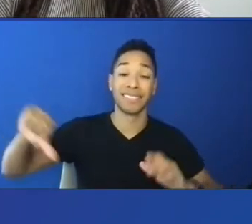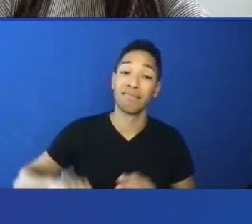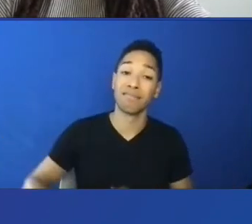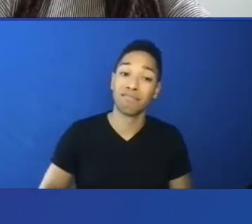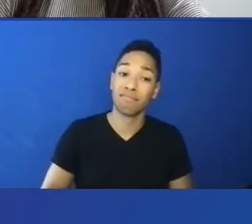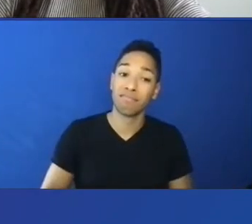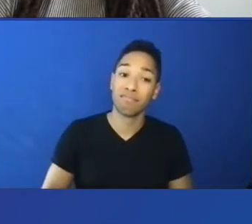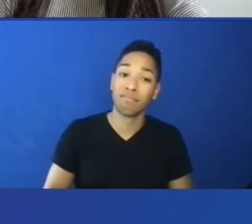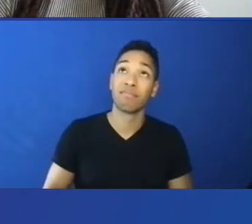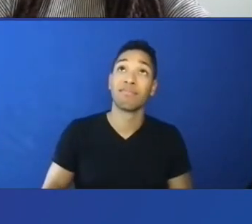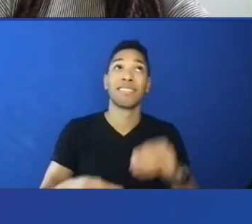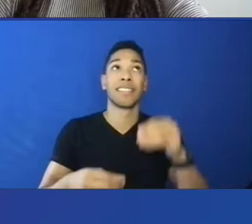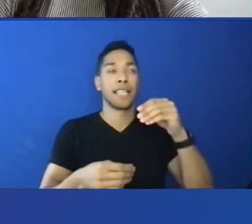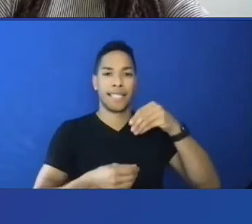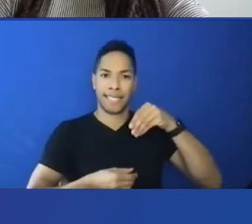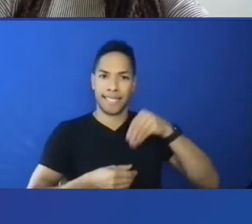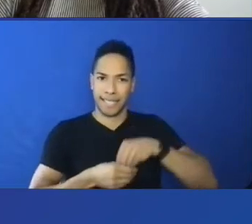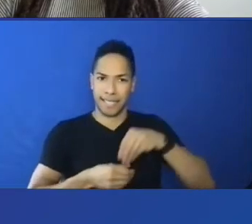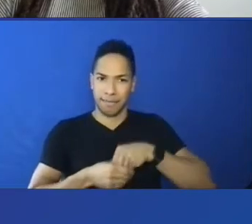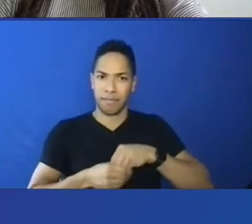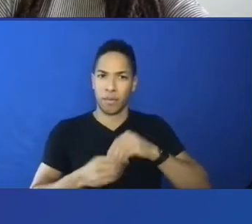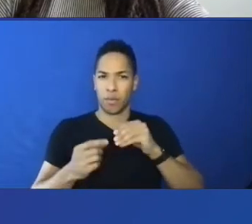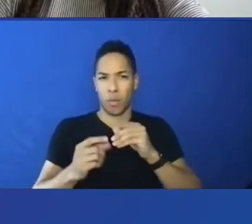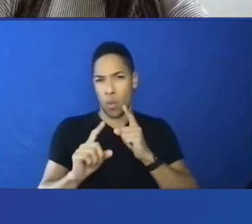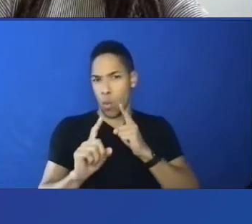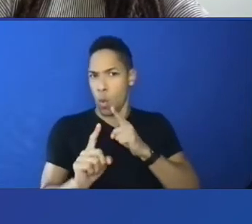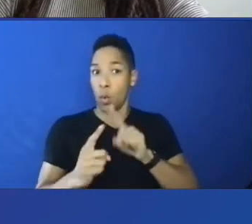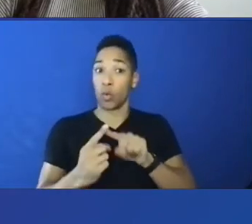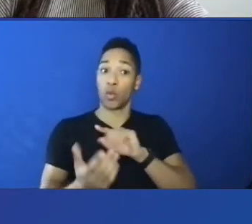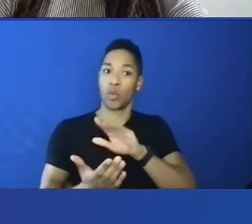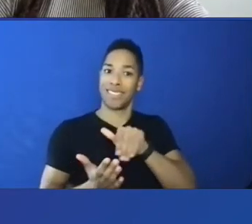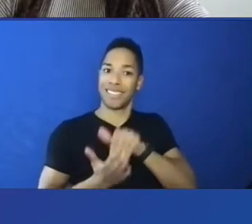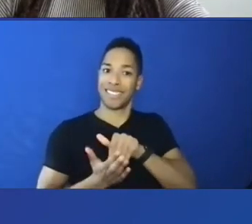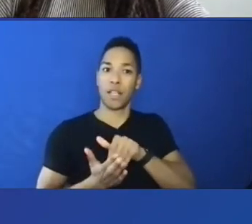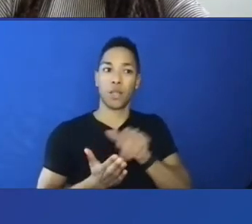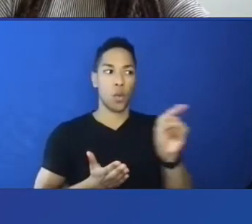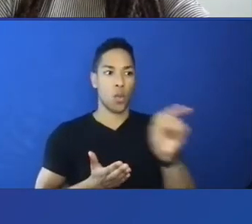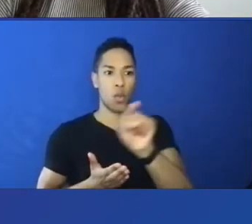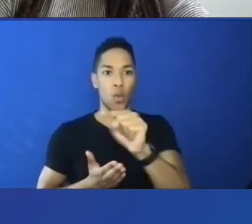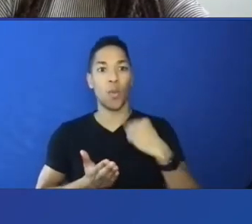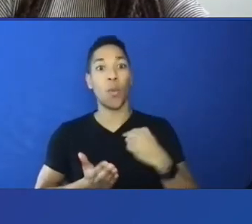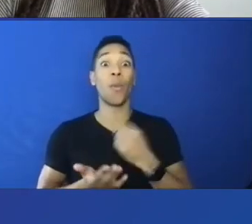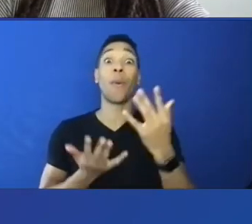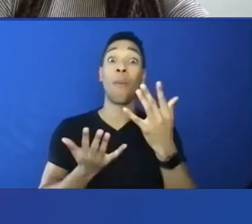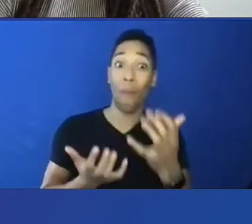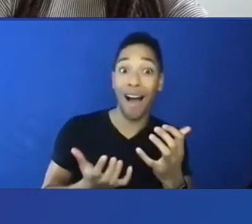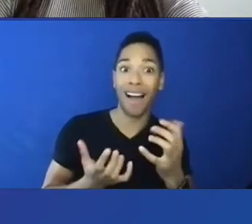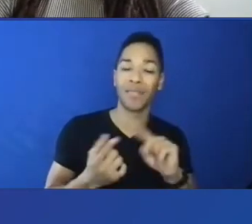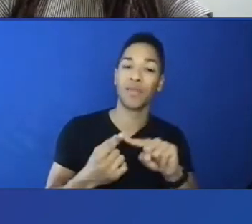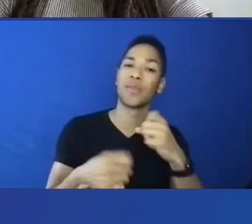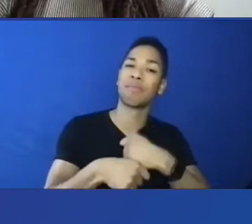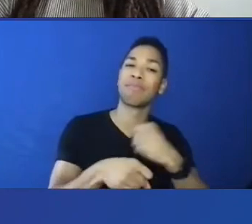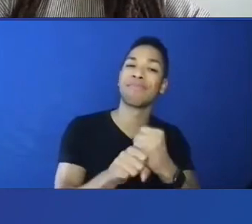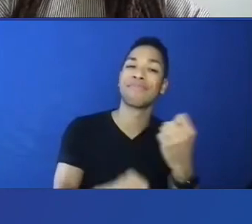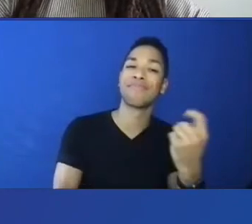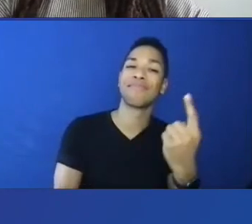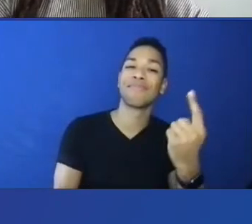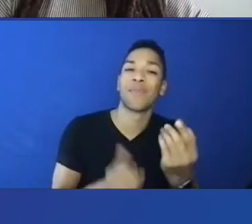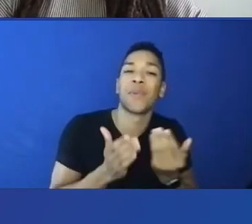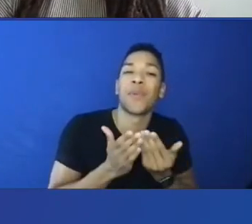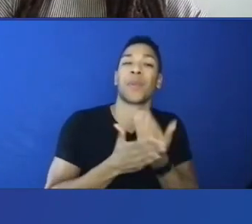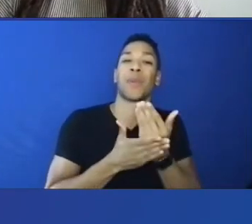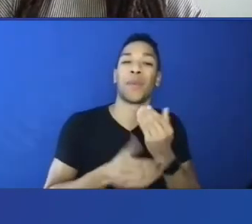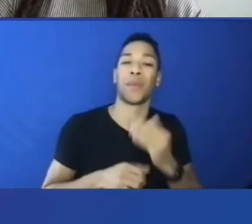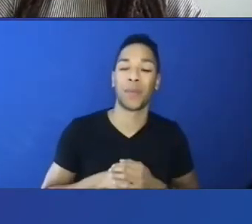And in the spirit of centering those that we want to center in order to create something new. So I think